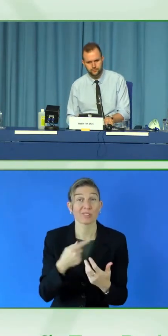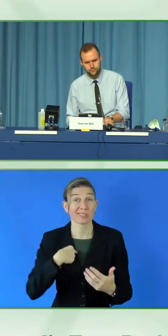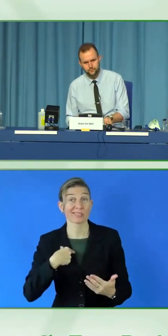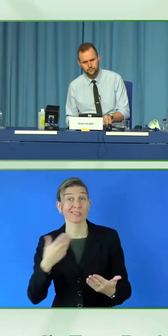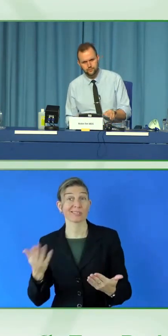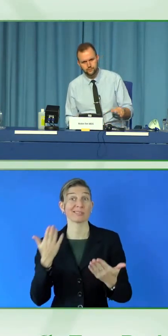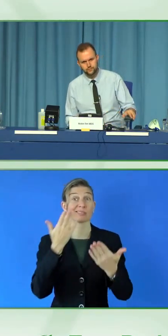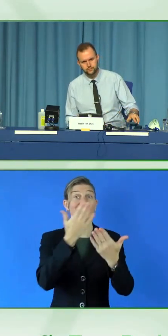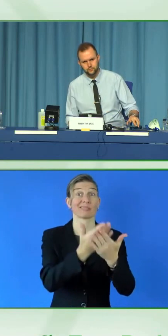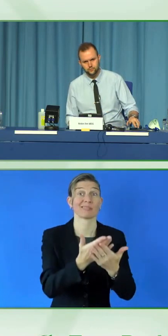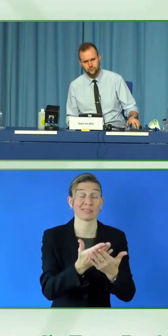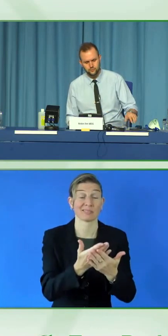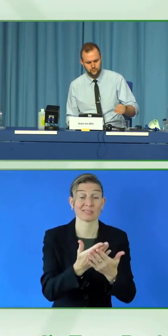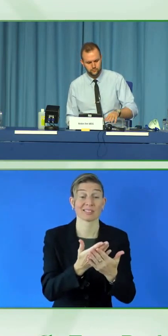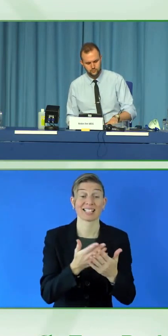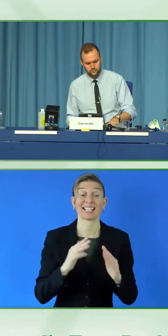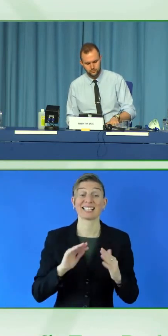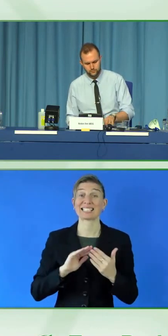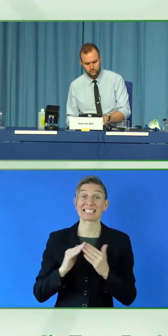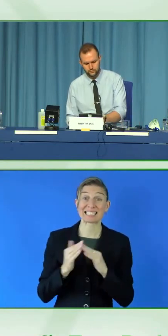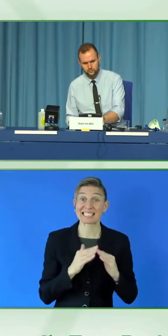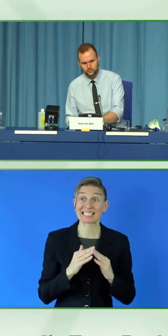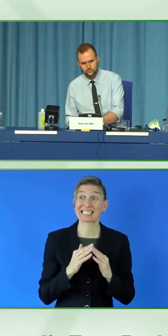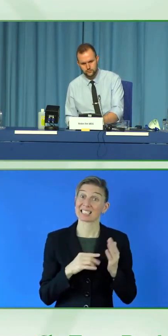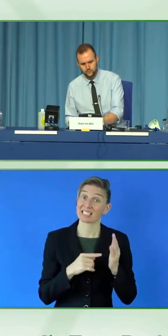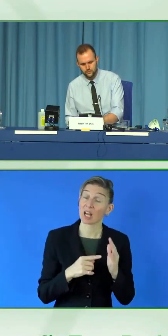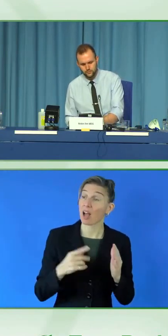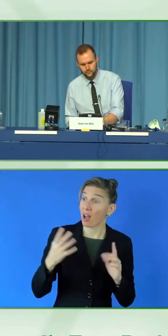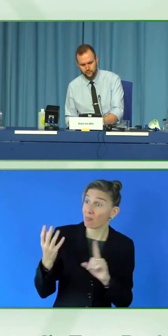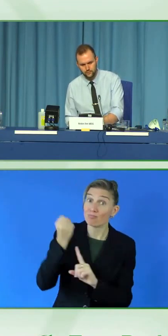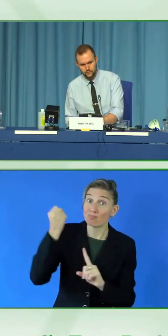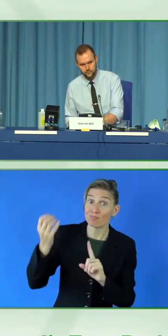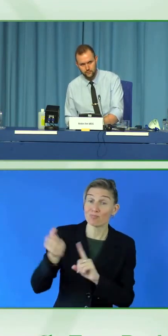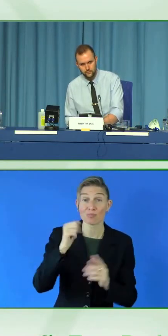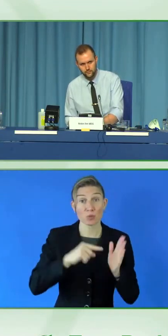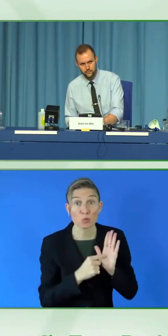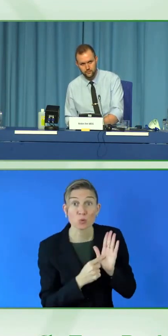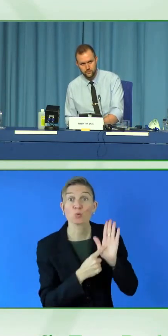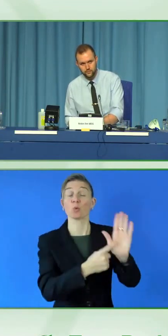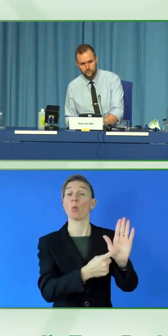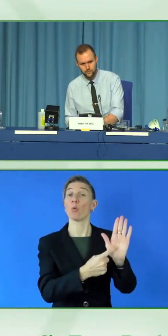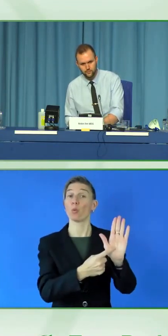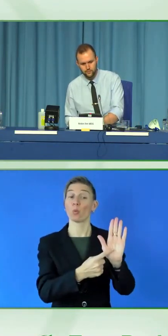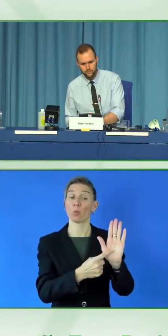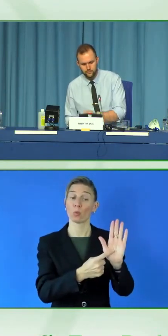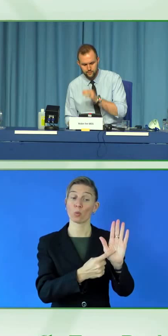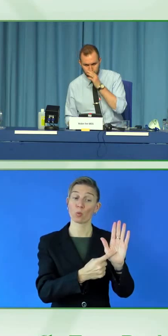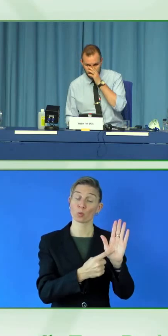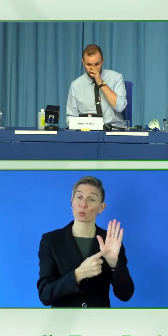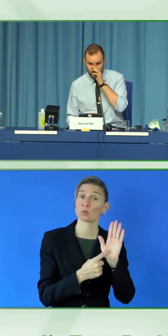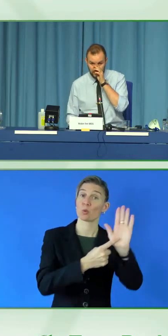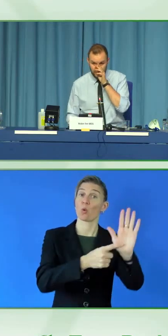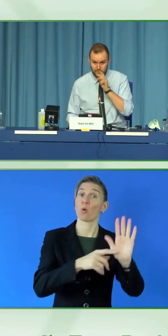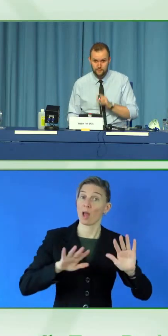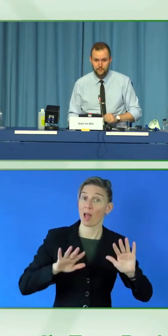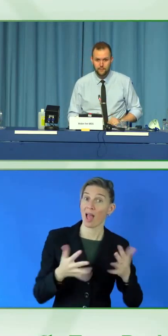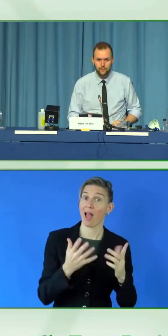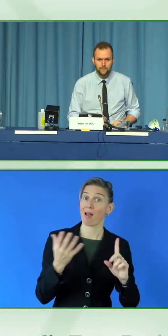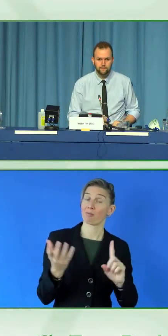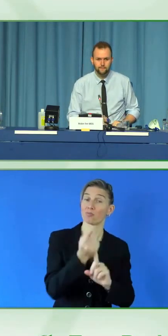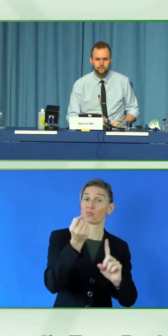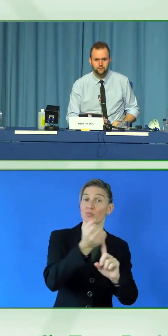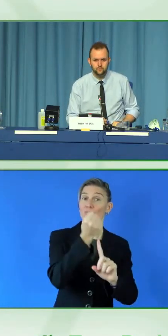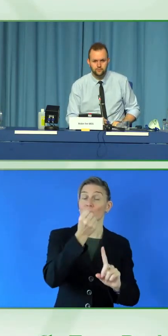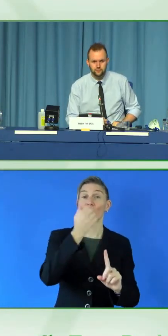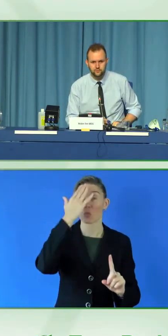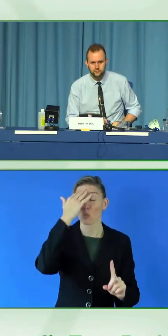also showcase your success, demonstrate really how this works. It's very important that your government are